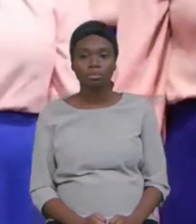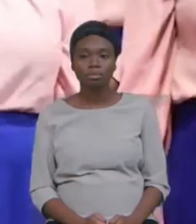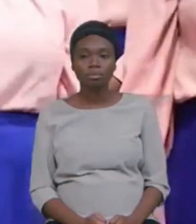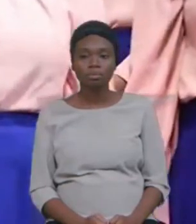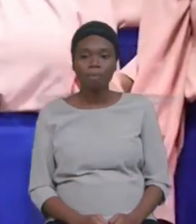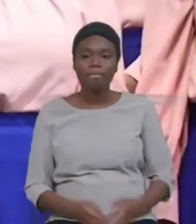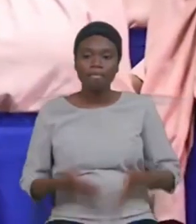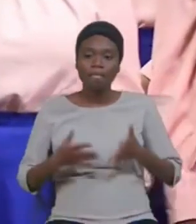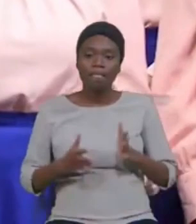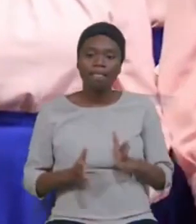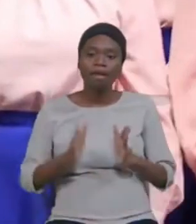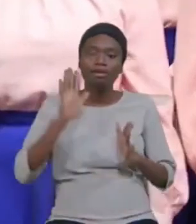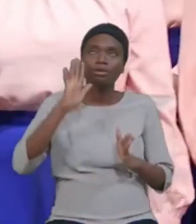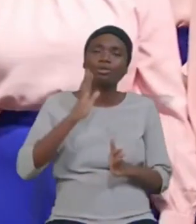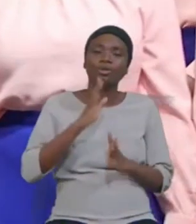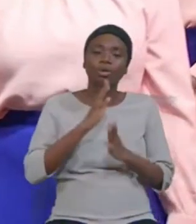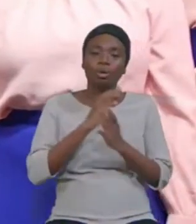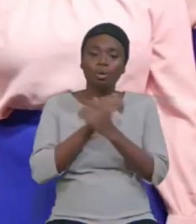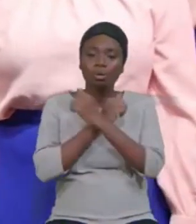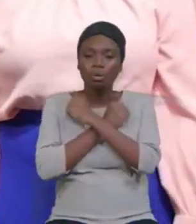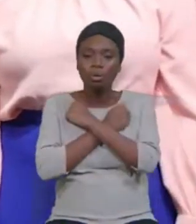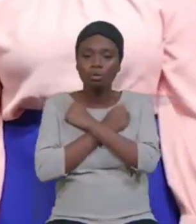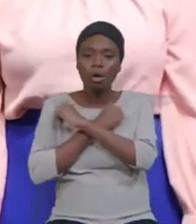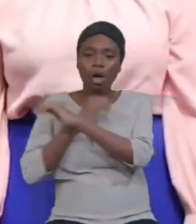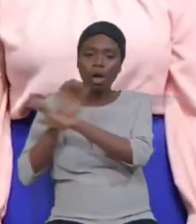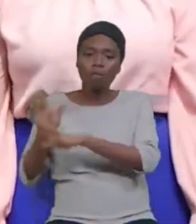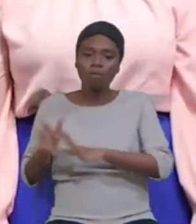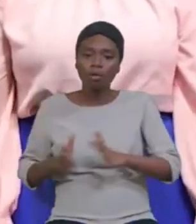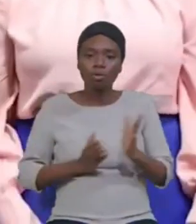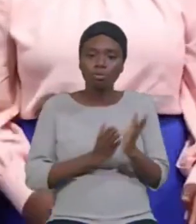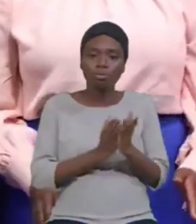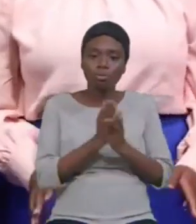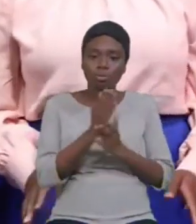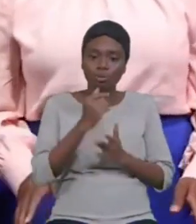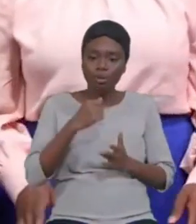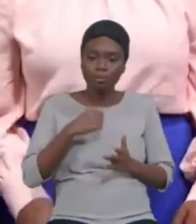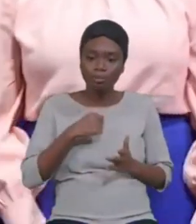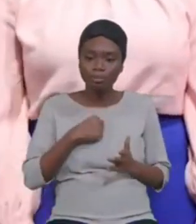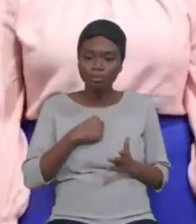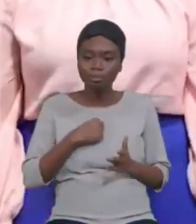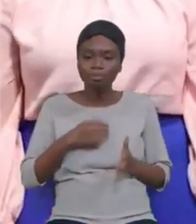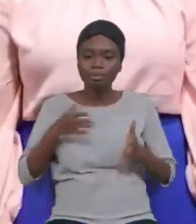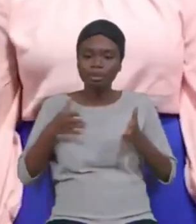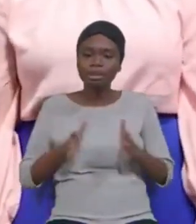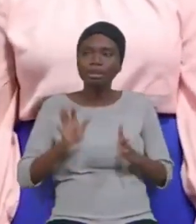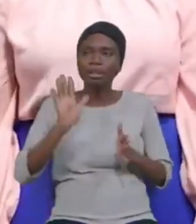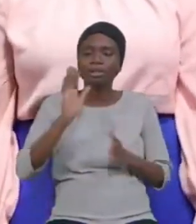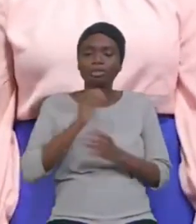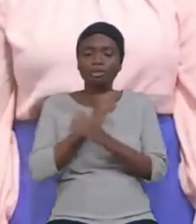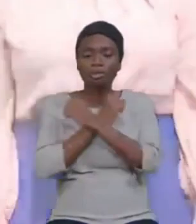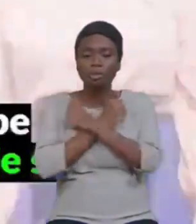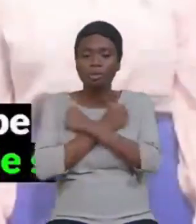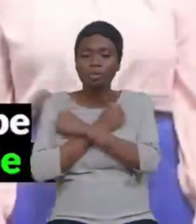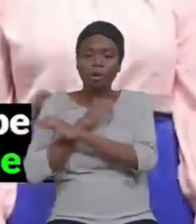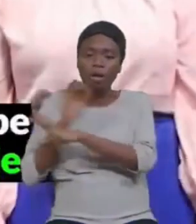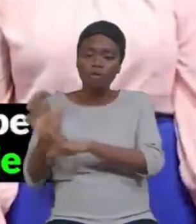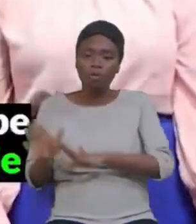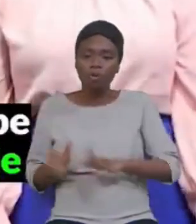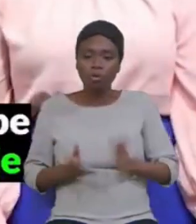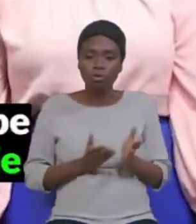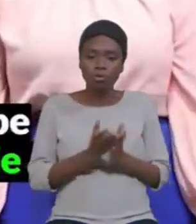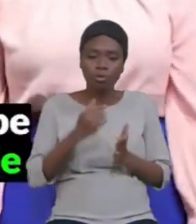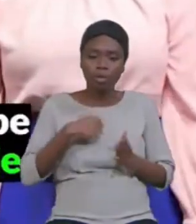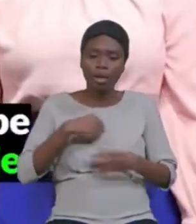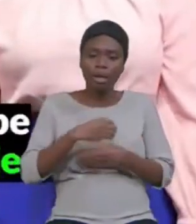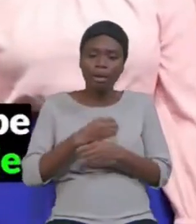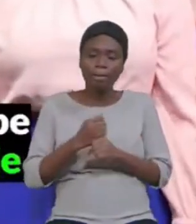Let your love flow through me. Let your love flow through me. Make